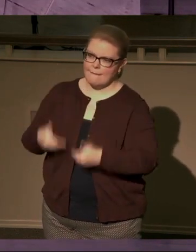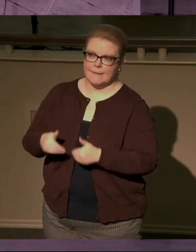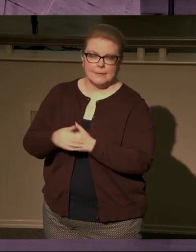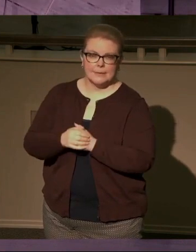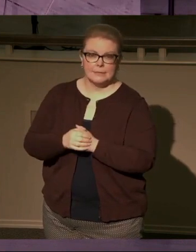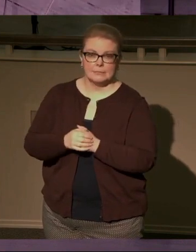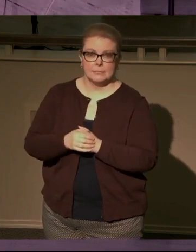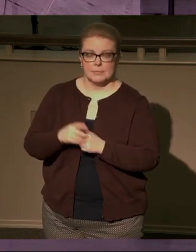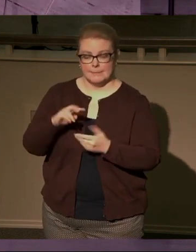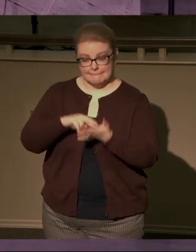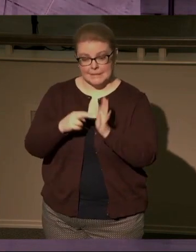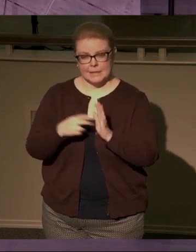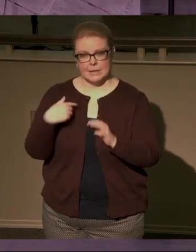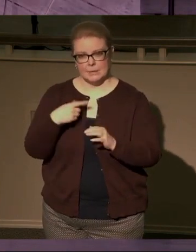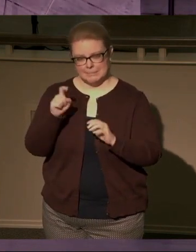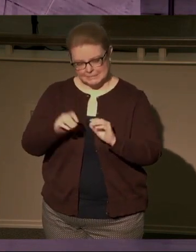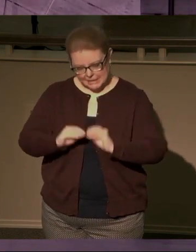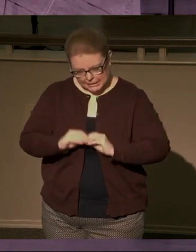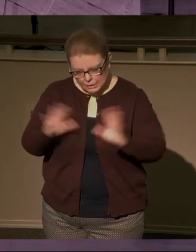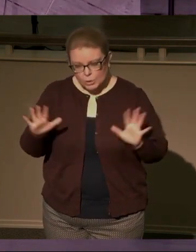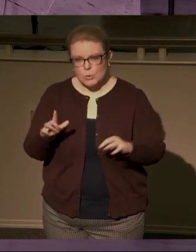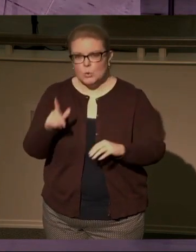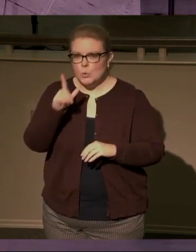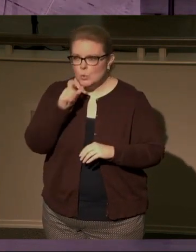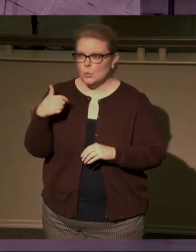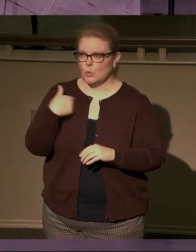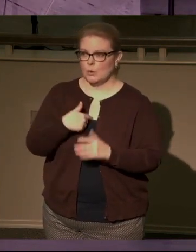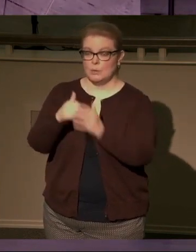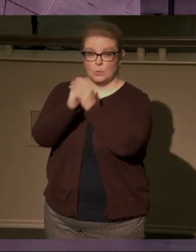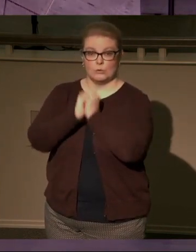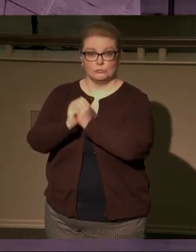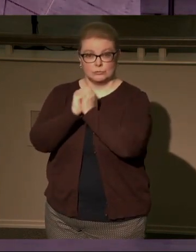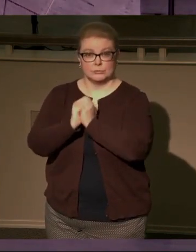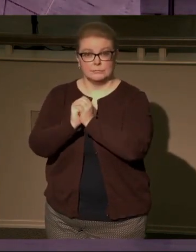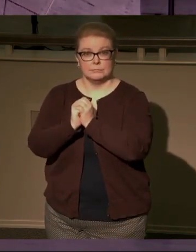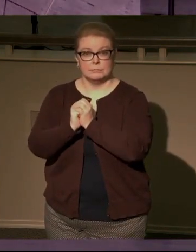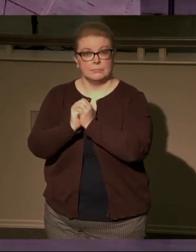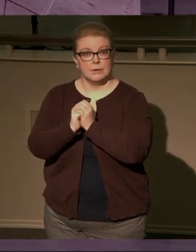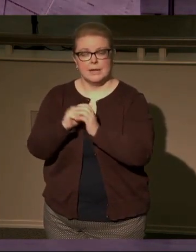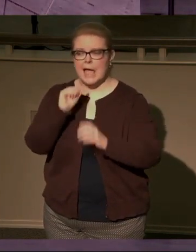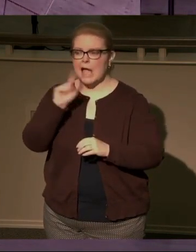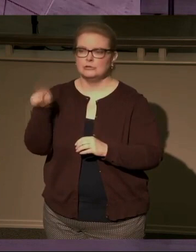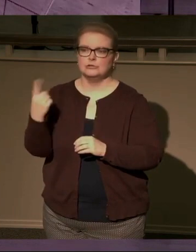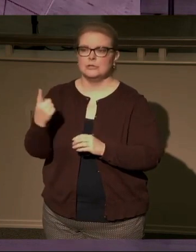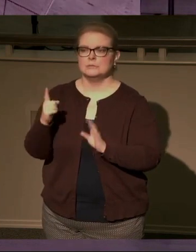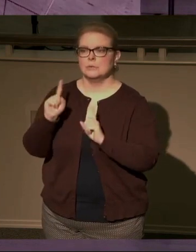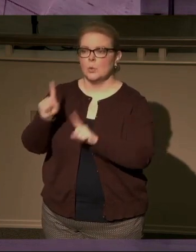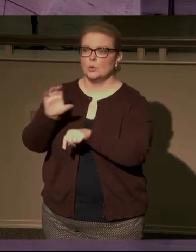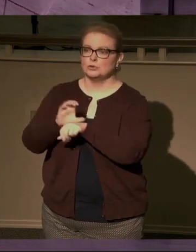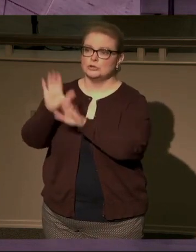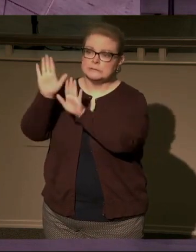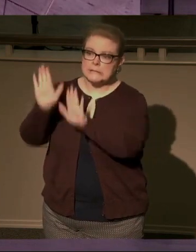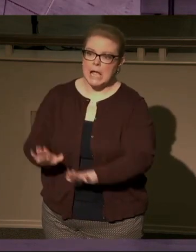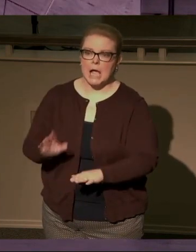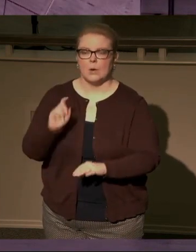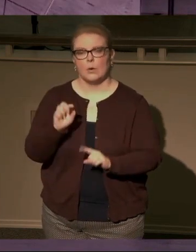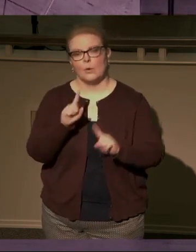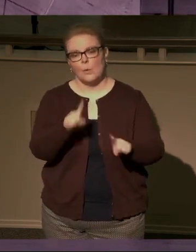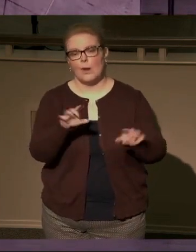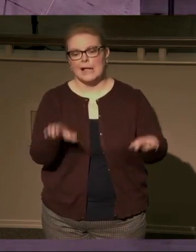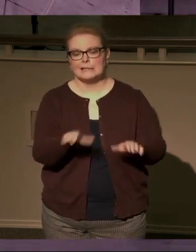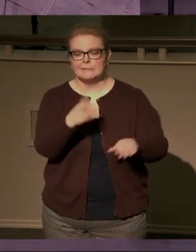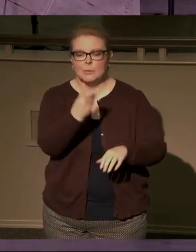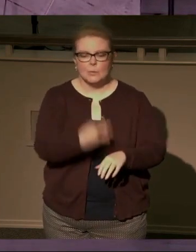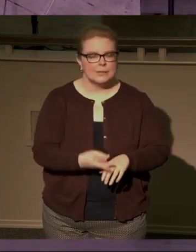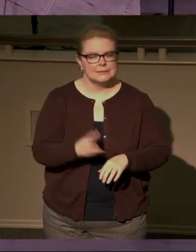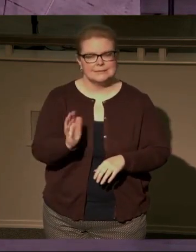object of worship is. It doesn't need to be just a feature of your Sundays or some activities that you add on. It needs